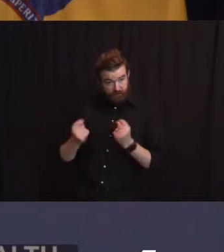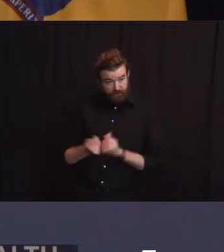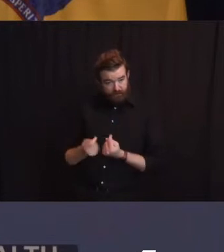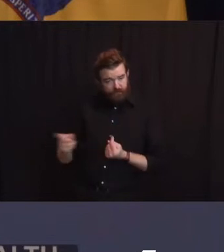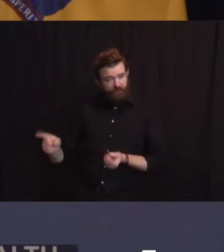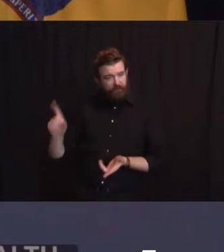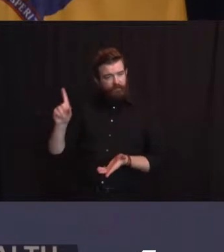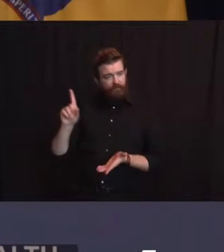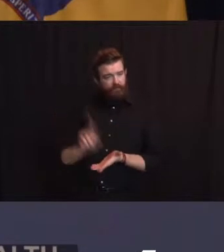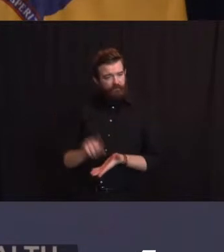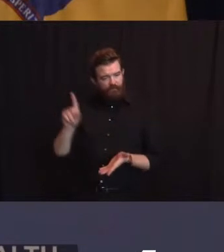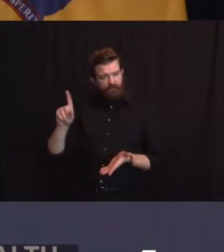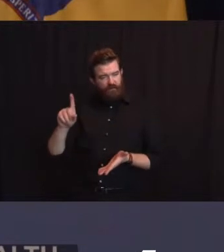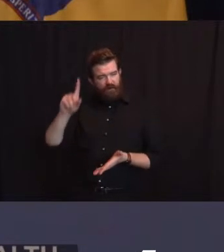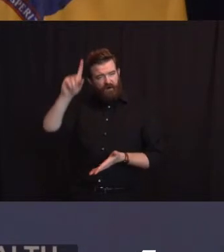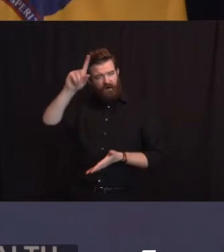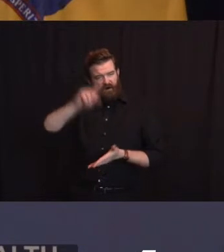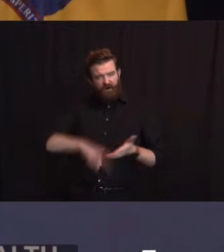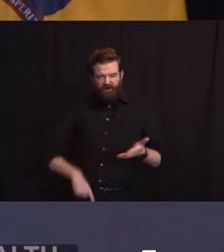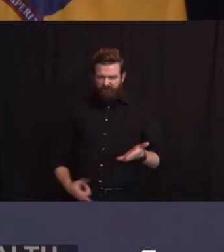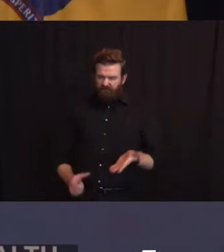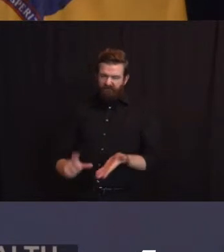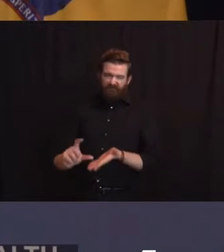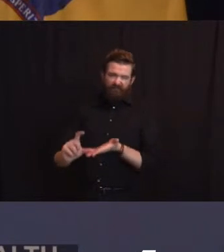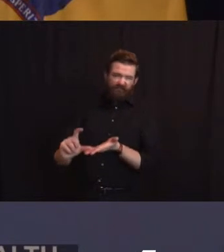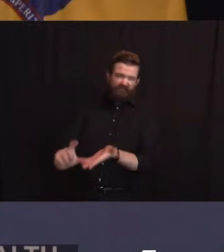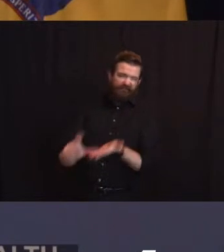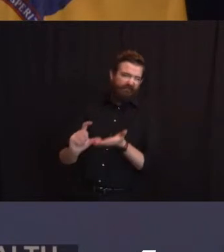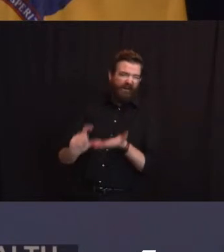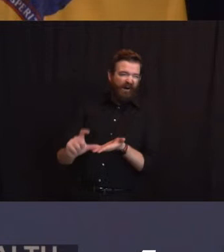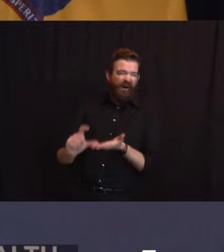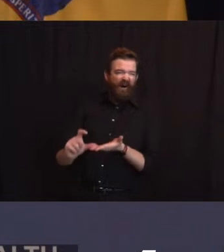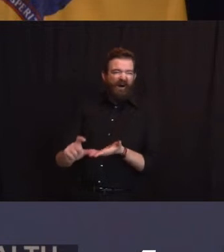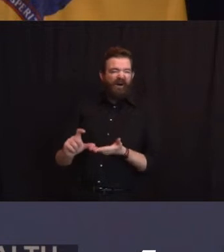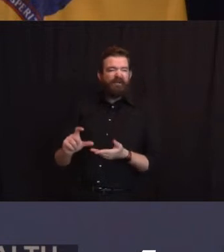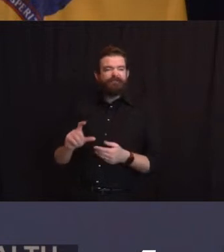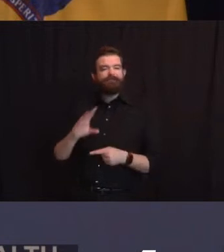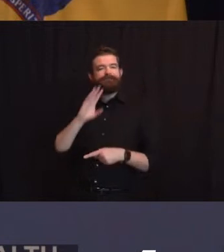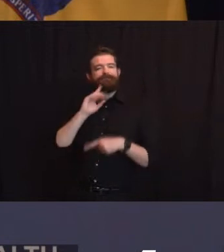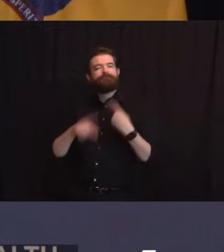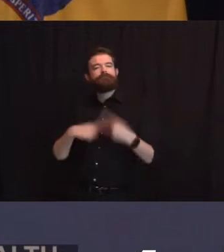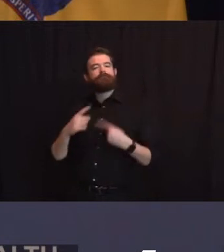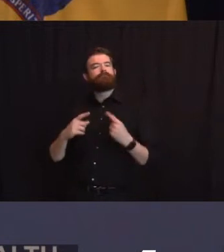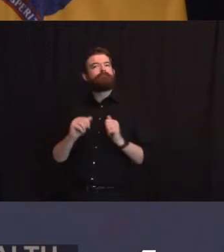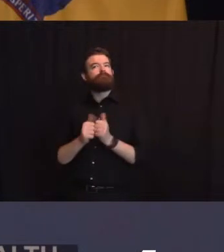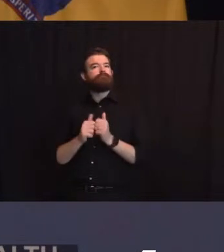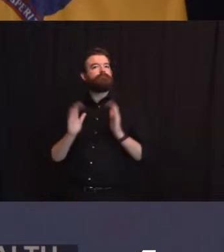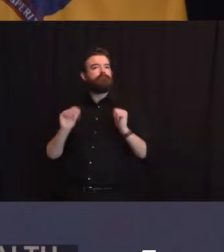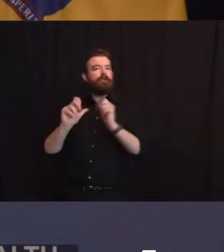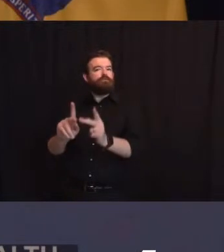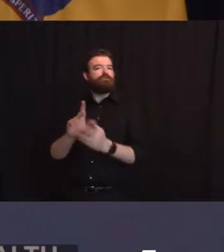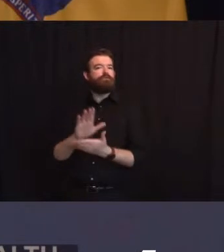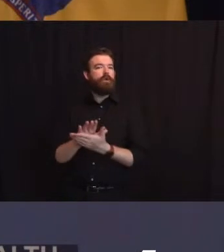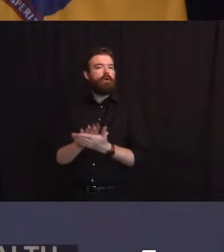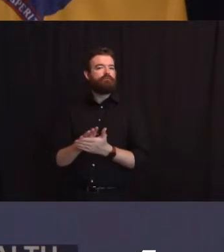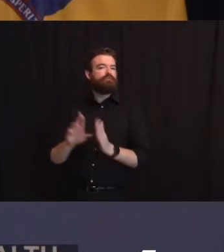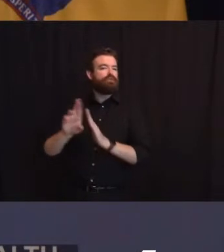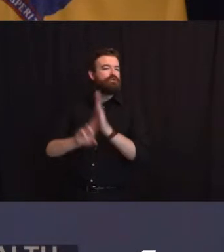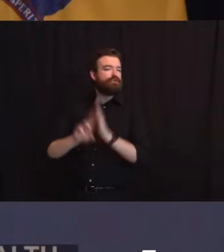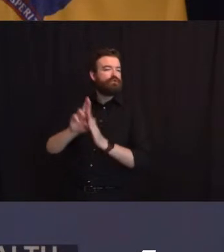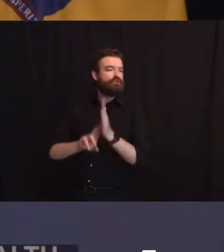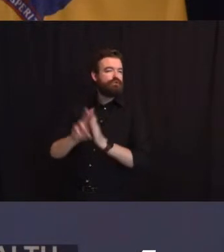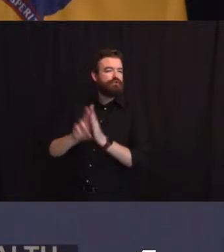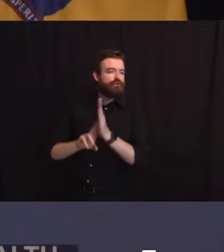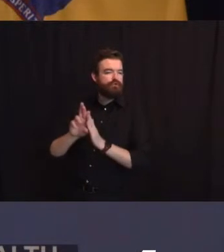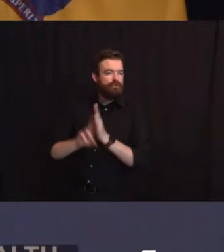on back-to-school protocols last June. And I think you should expect a similar timing this year, Brent.